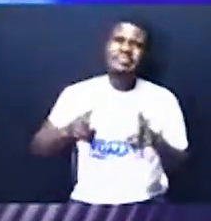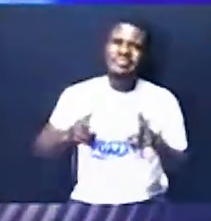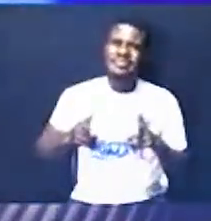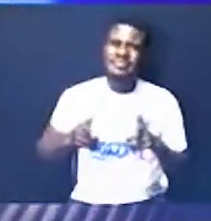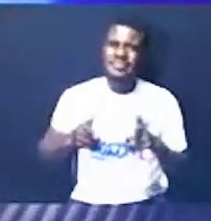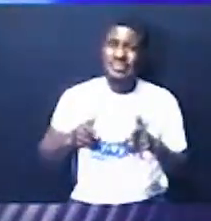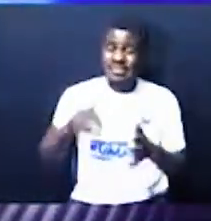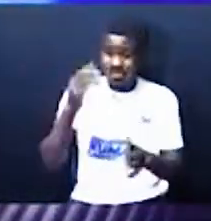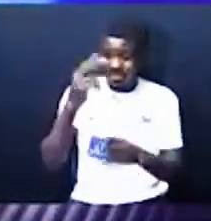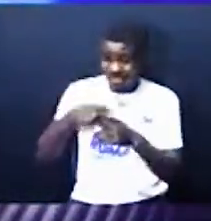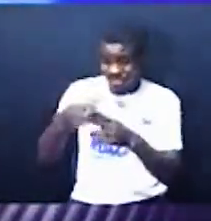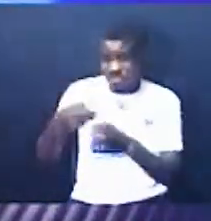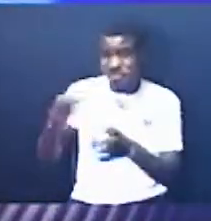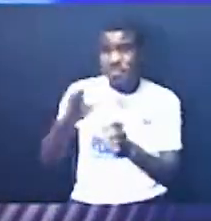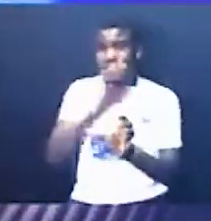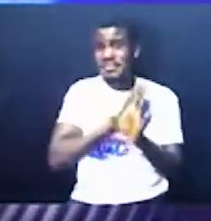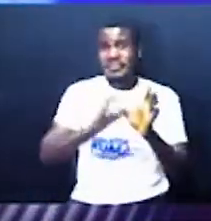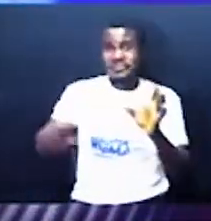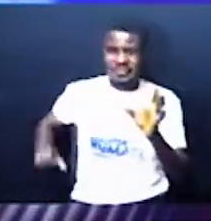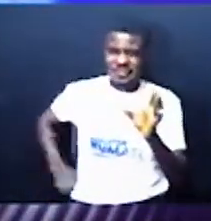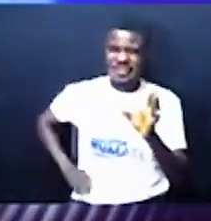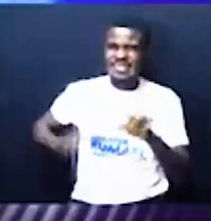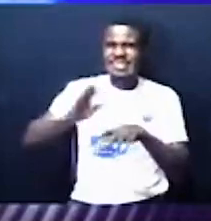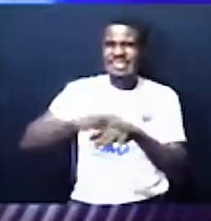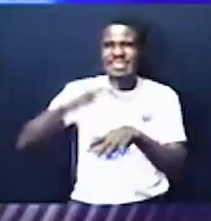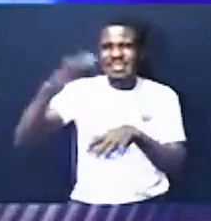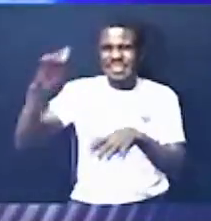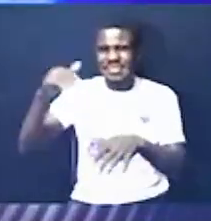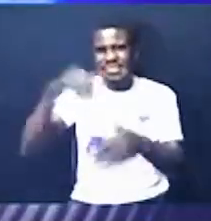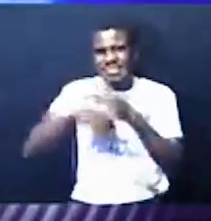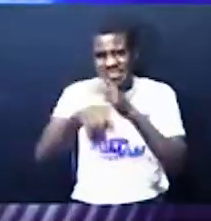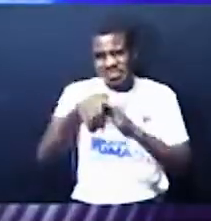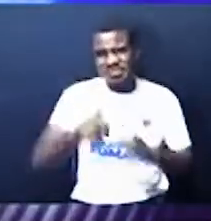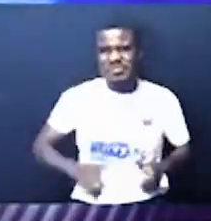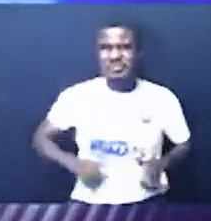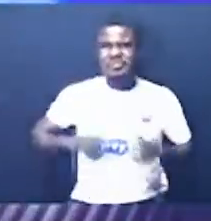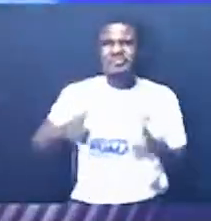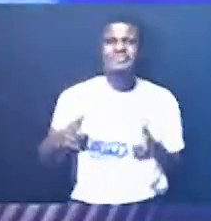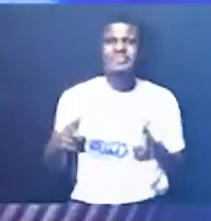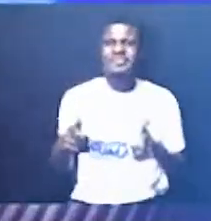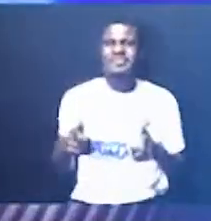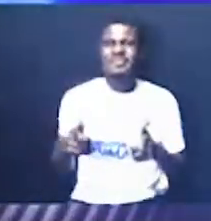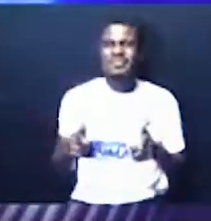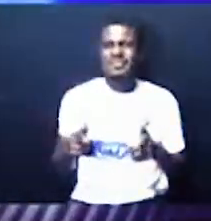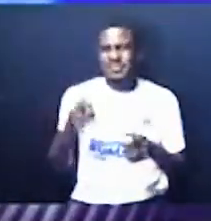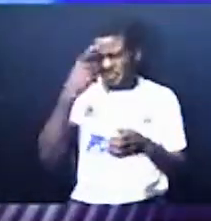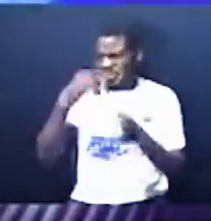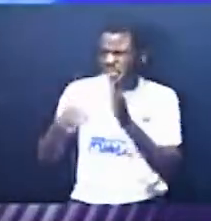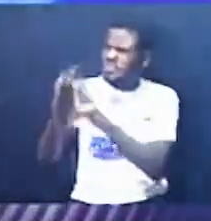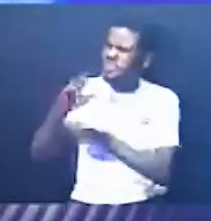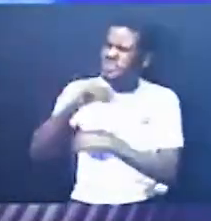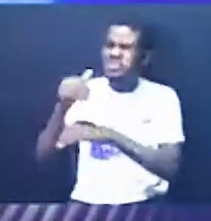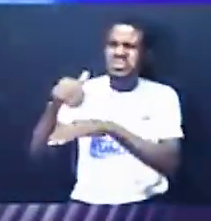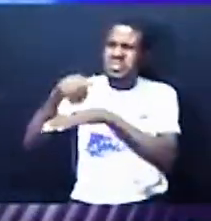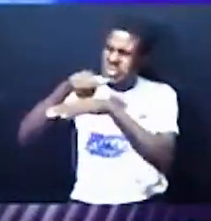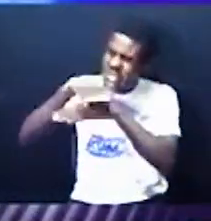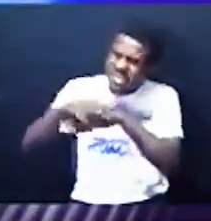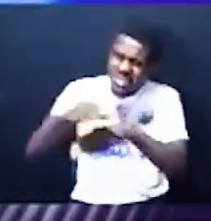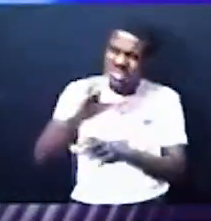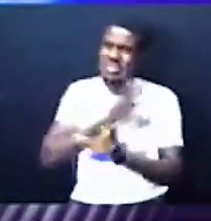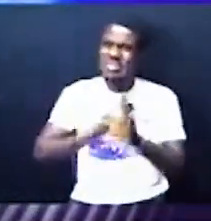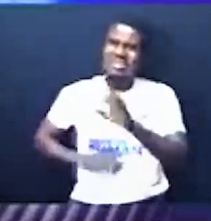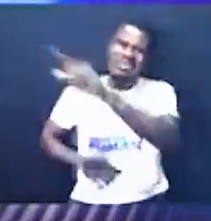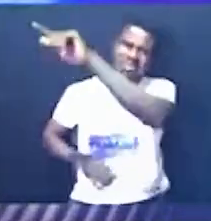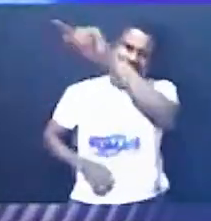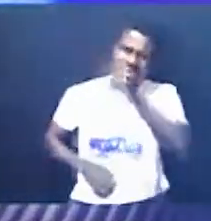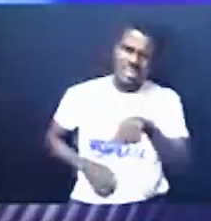The name of Christ will be glorified over your life. For God did not bring Christ to